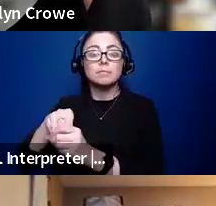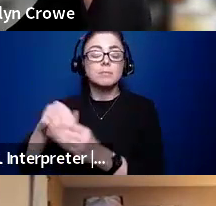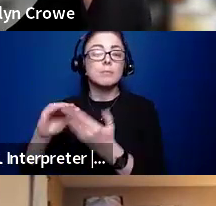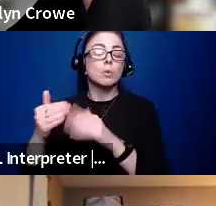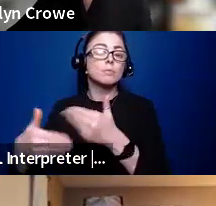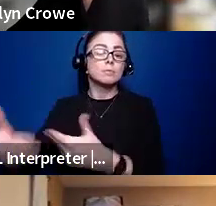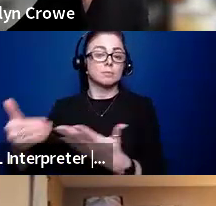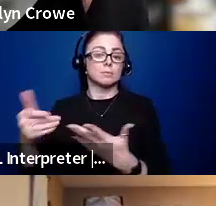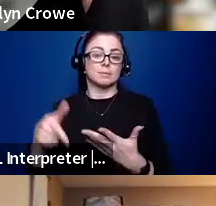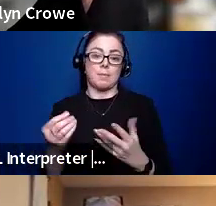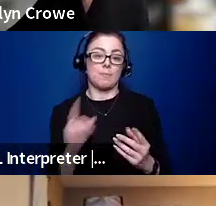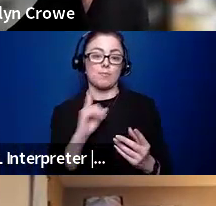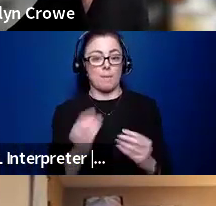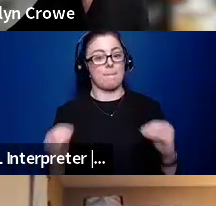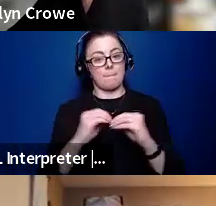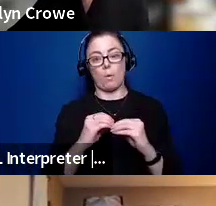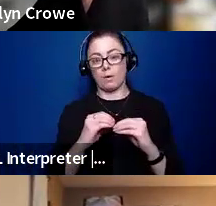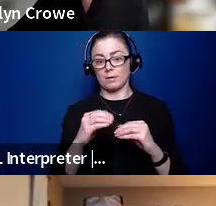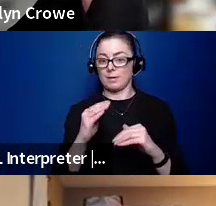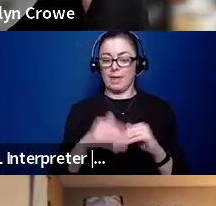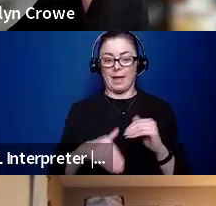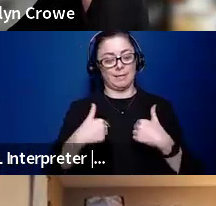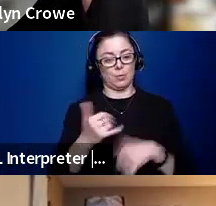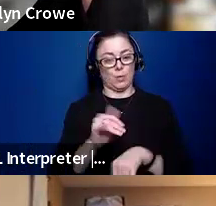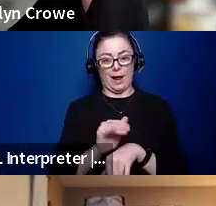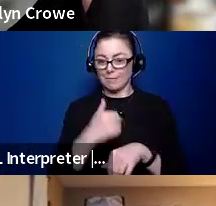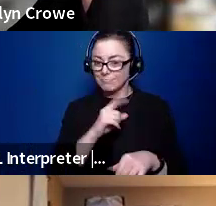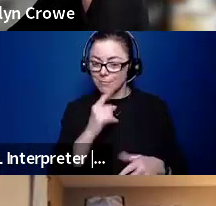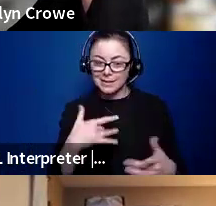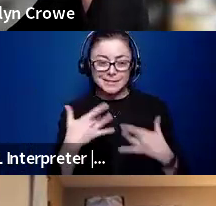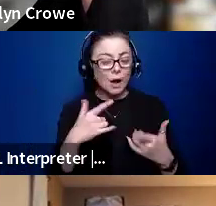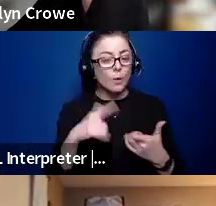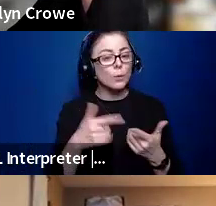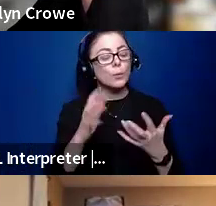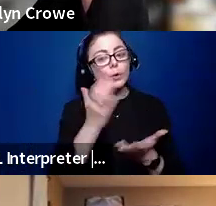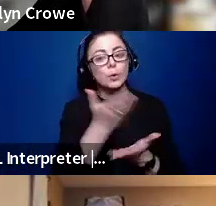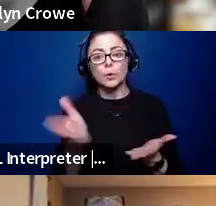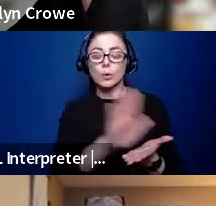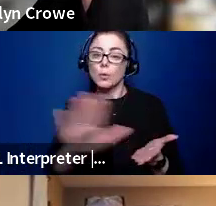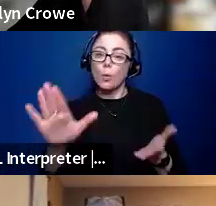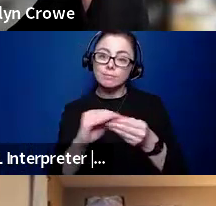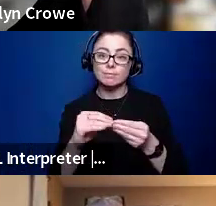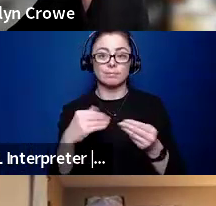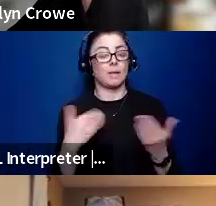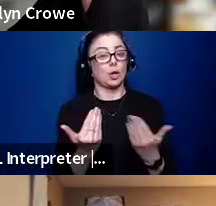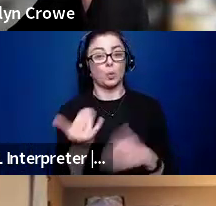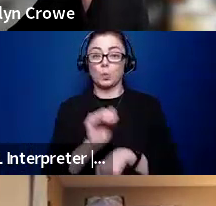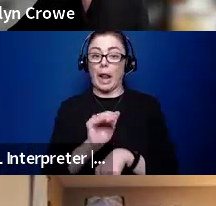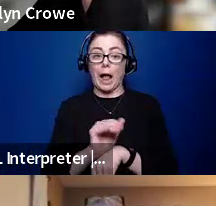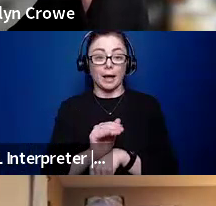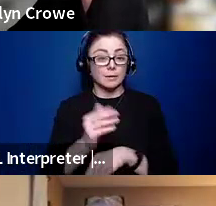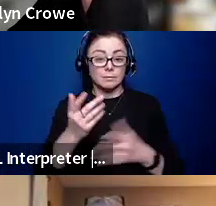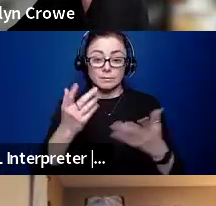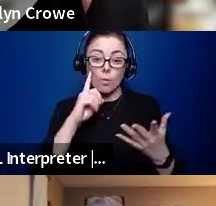more than hearing myself talk, I really am excited to hear everyone else here speak. And I'm here tonight just really to